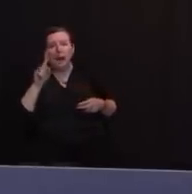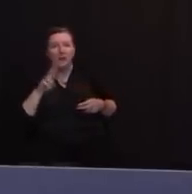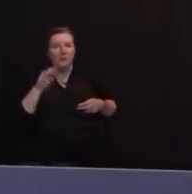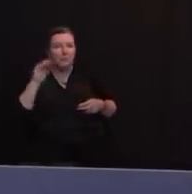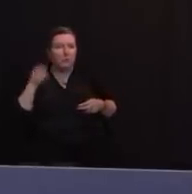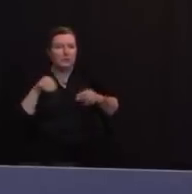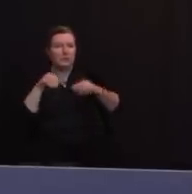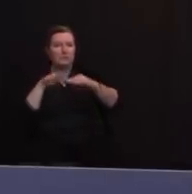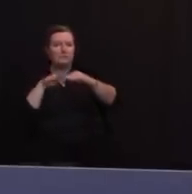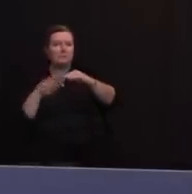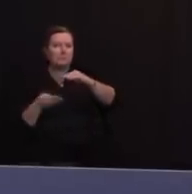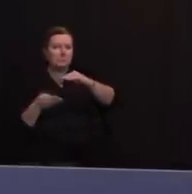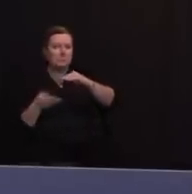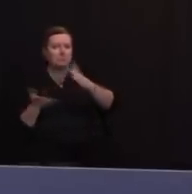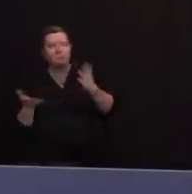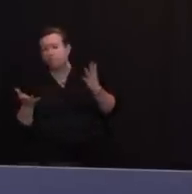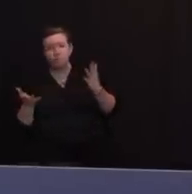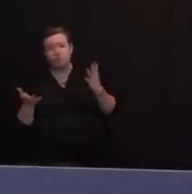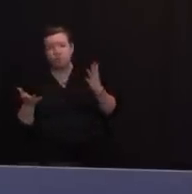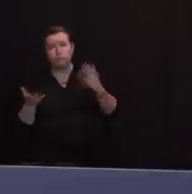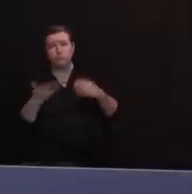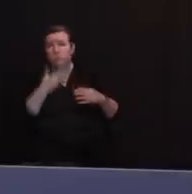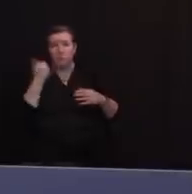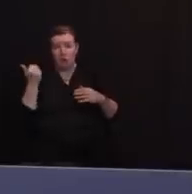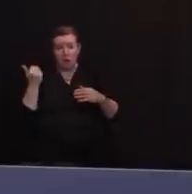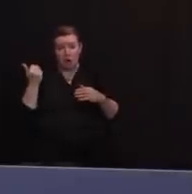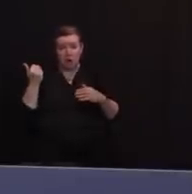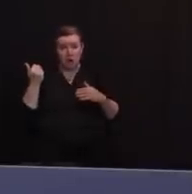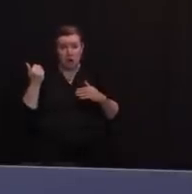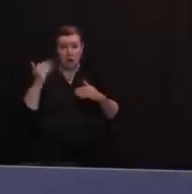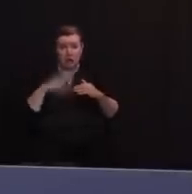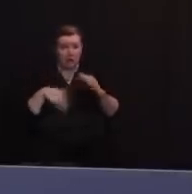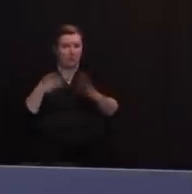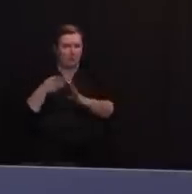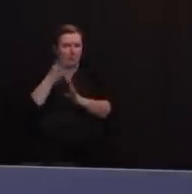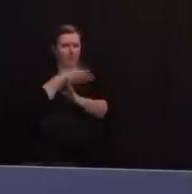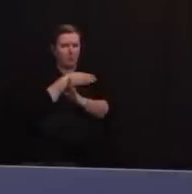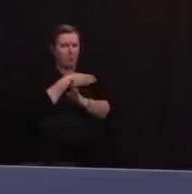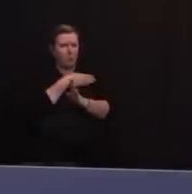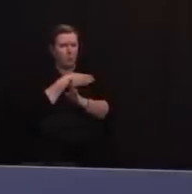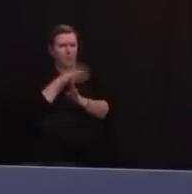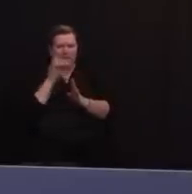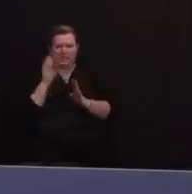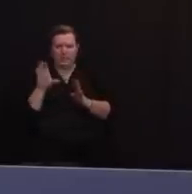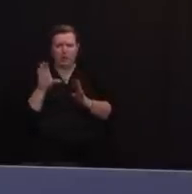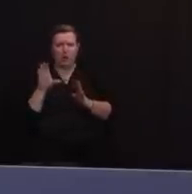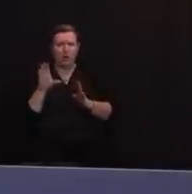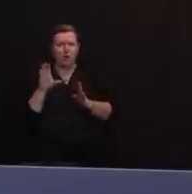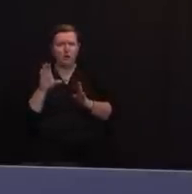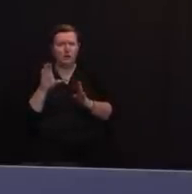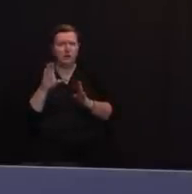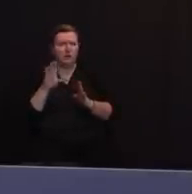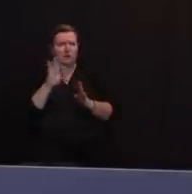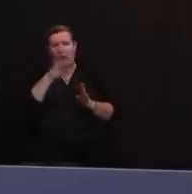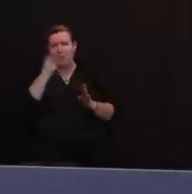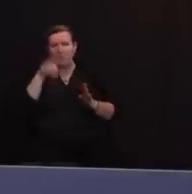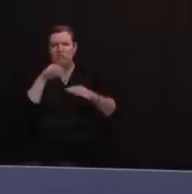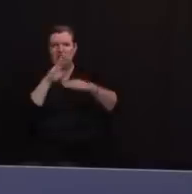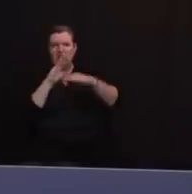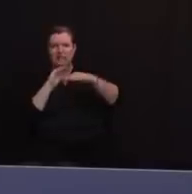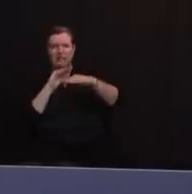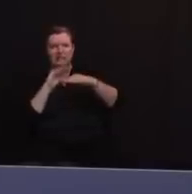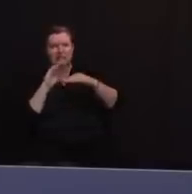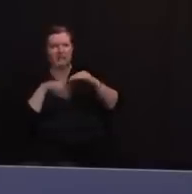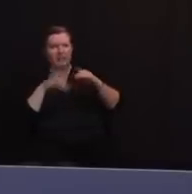much better than what we ended the year at, which was total for December, which was an 18% decrease from what we had